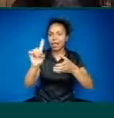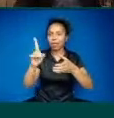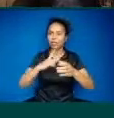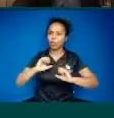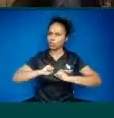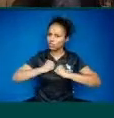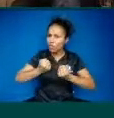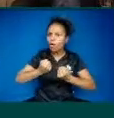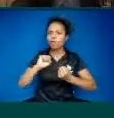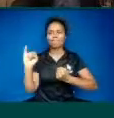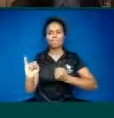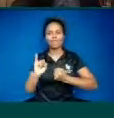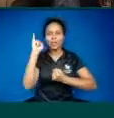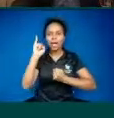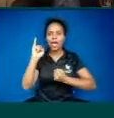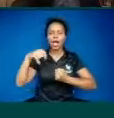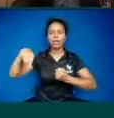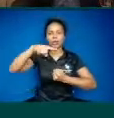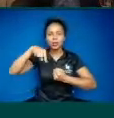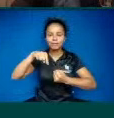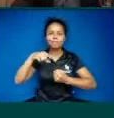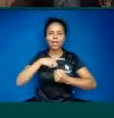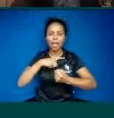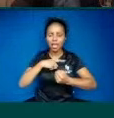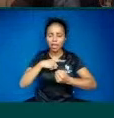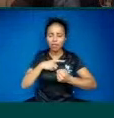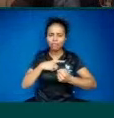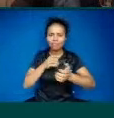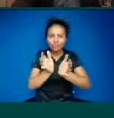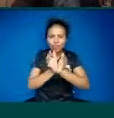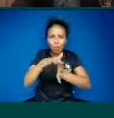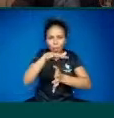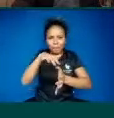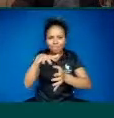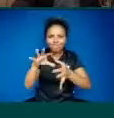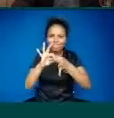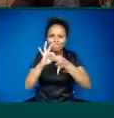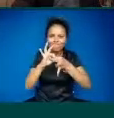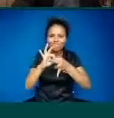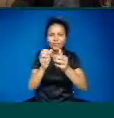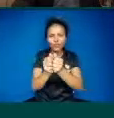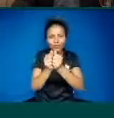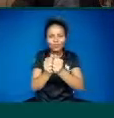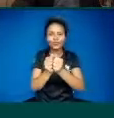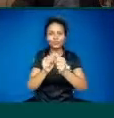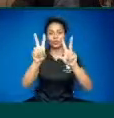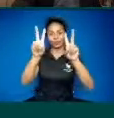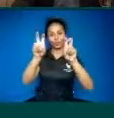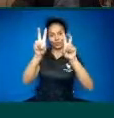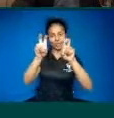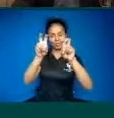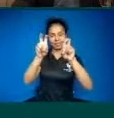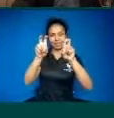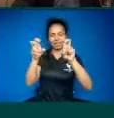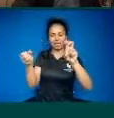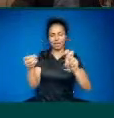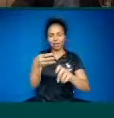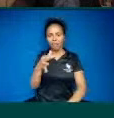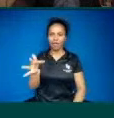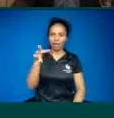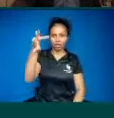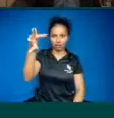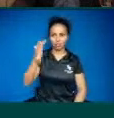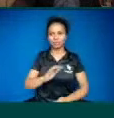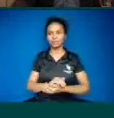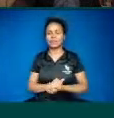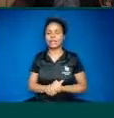something isolated. It's coming with a group of projects of innovation.